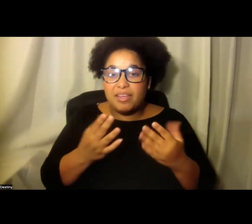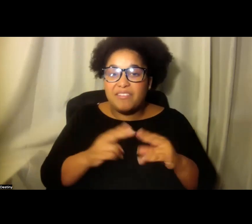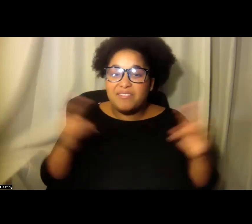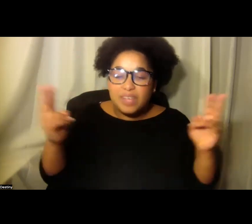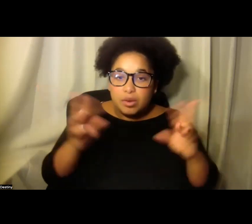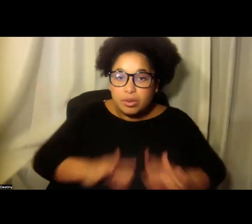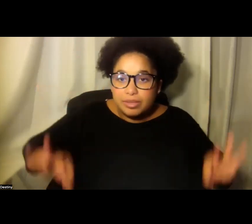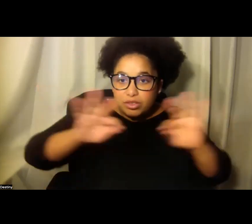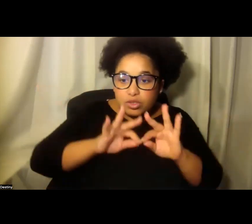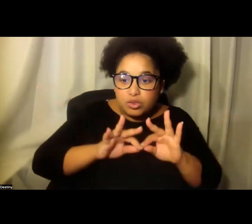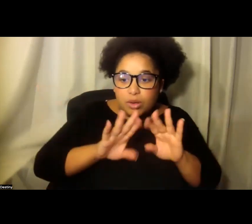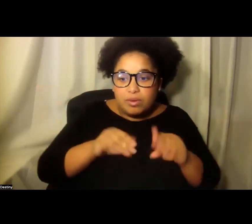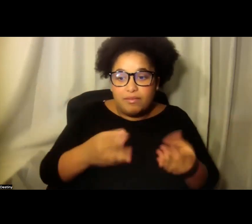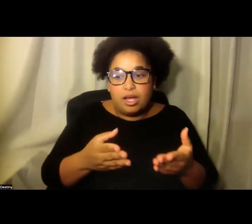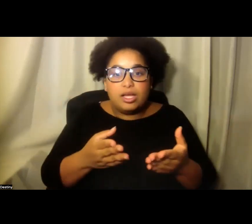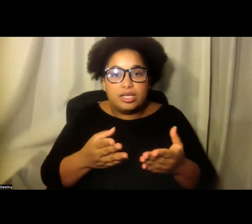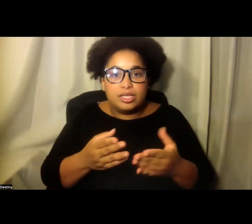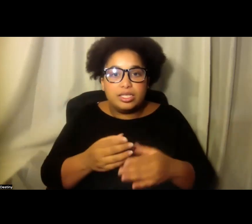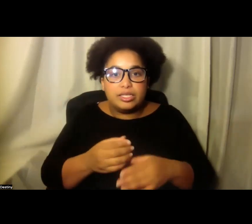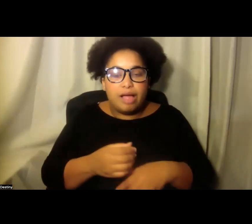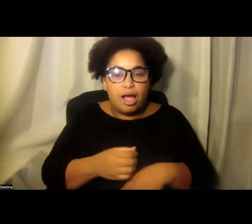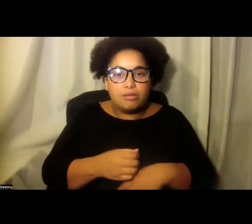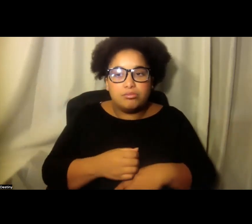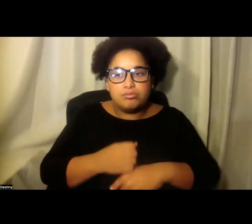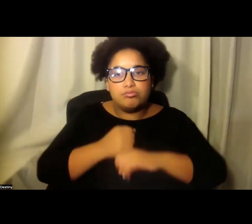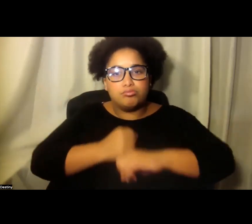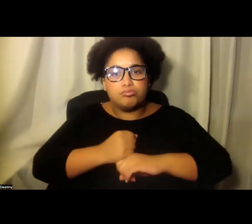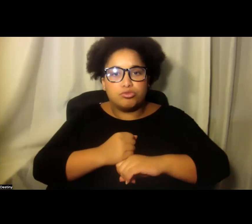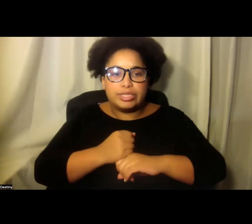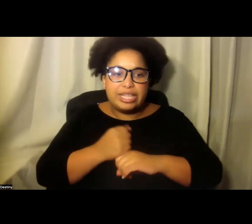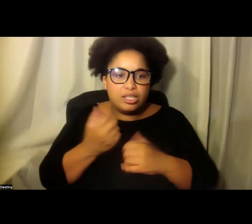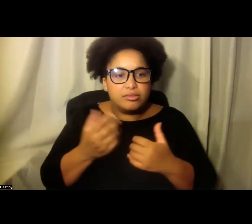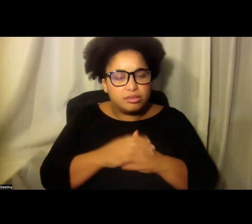beneficial at providing some level of resilience, and I could be wrong in what I'm saying entirely. So,